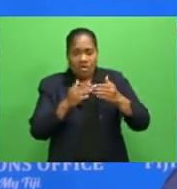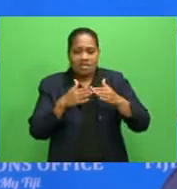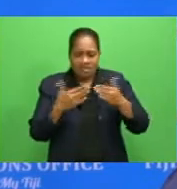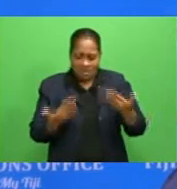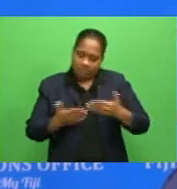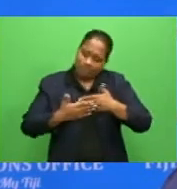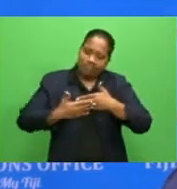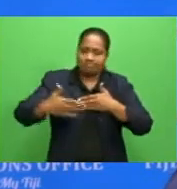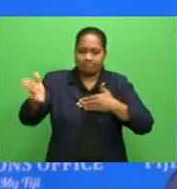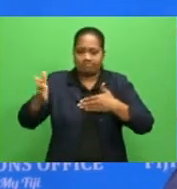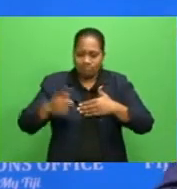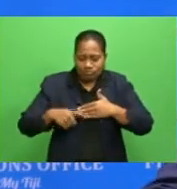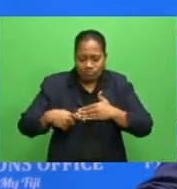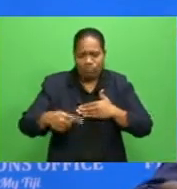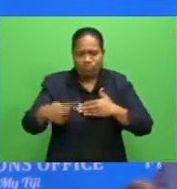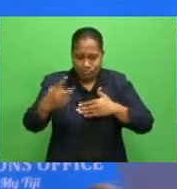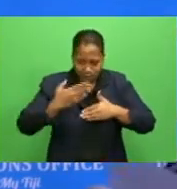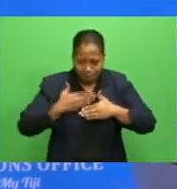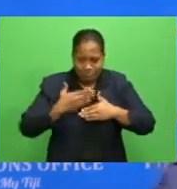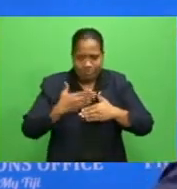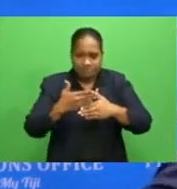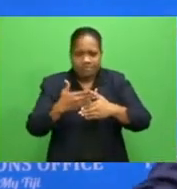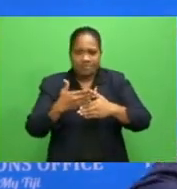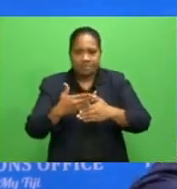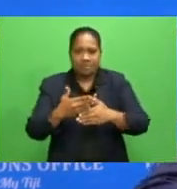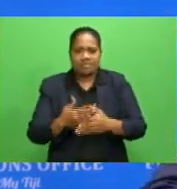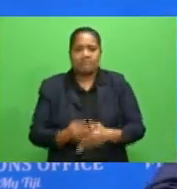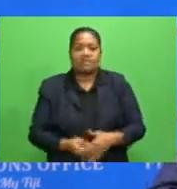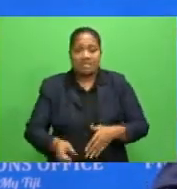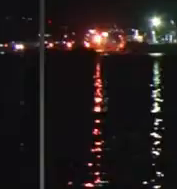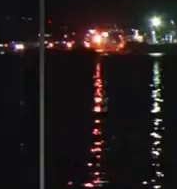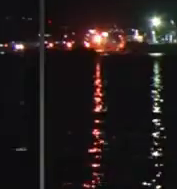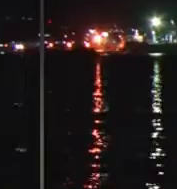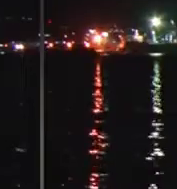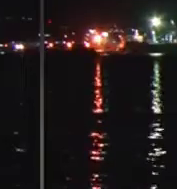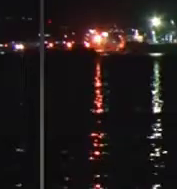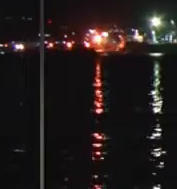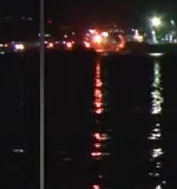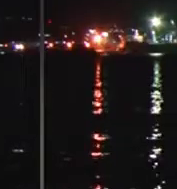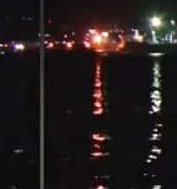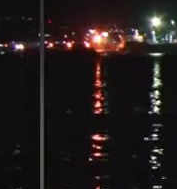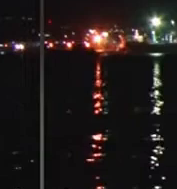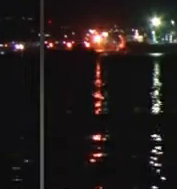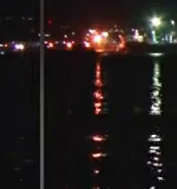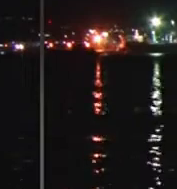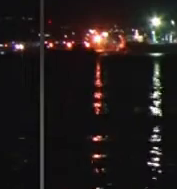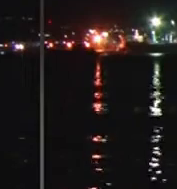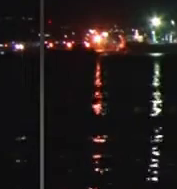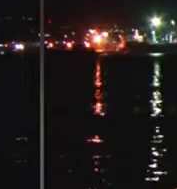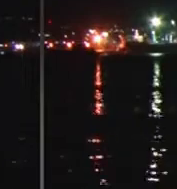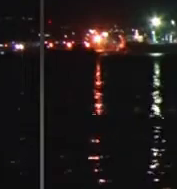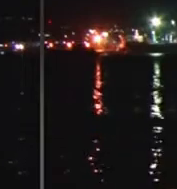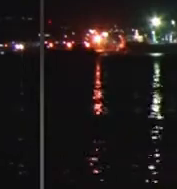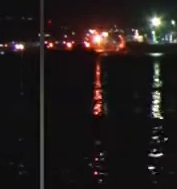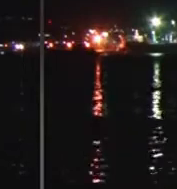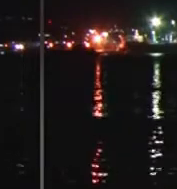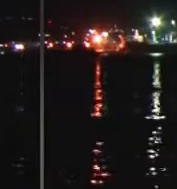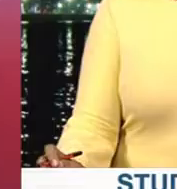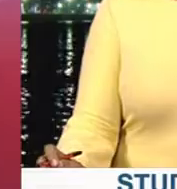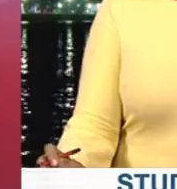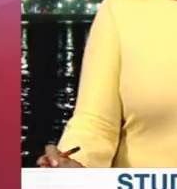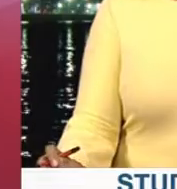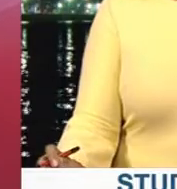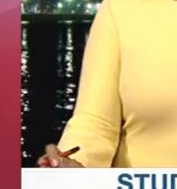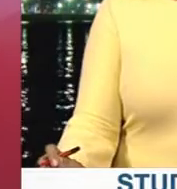The Secretary General of Parliament has also been notified accordingly. Edwin Nunn joins us live now. Edwin,